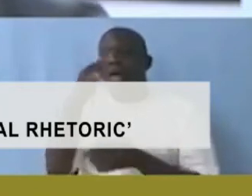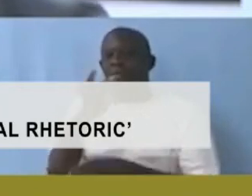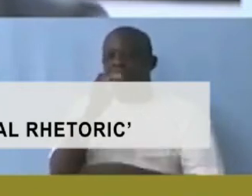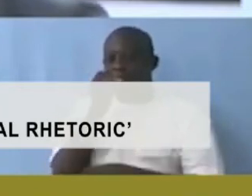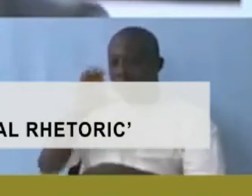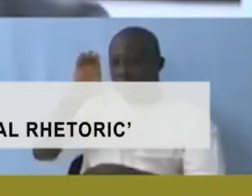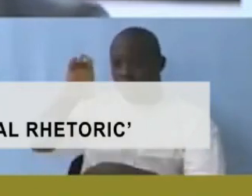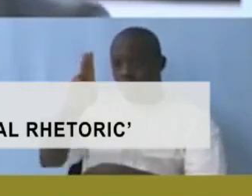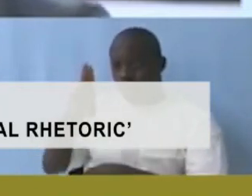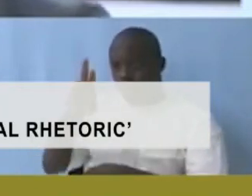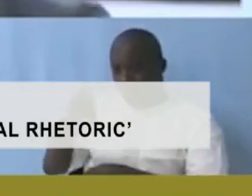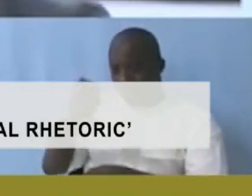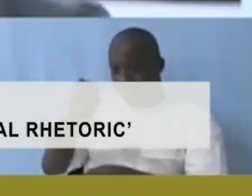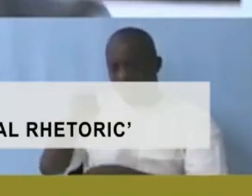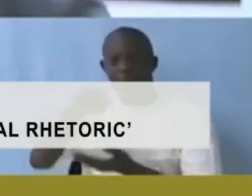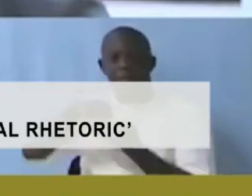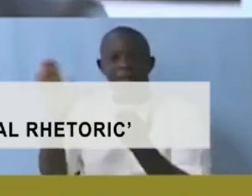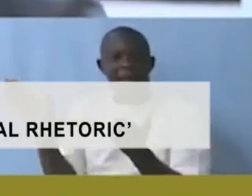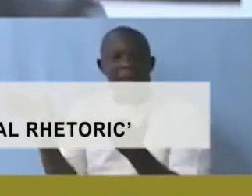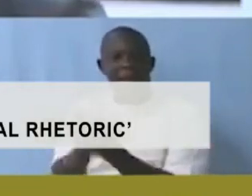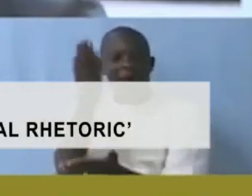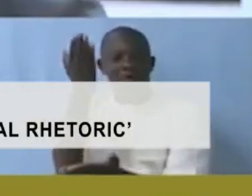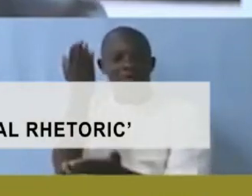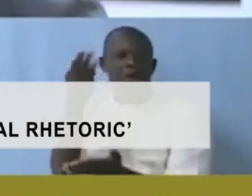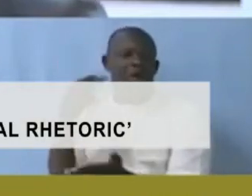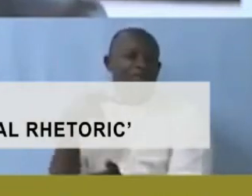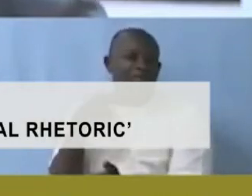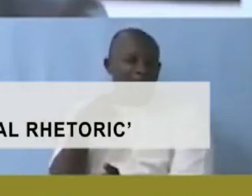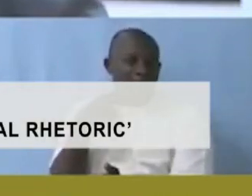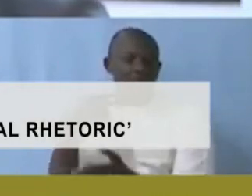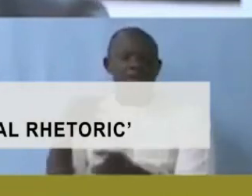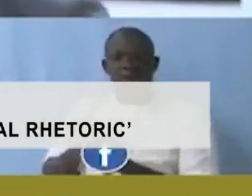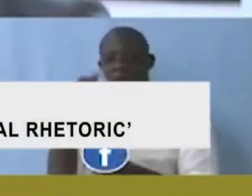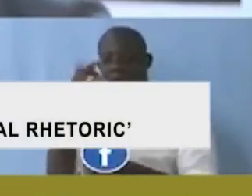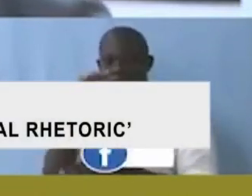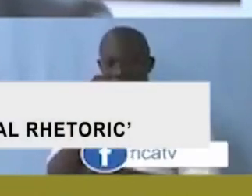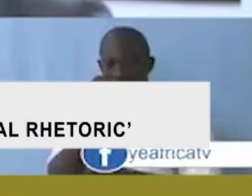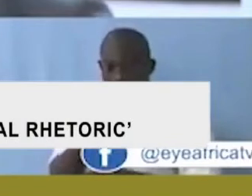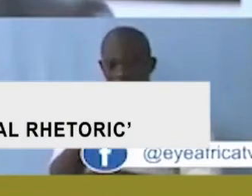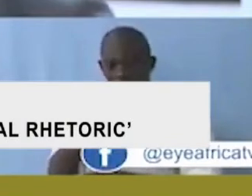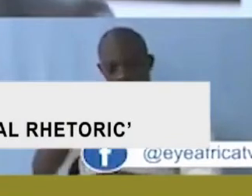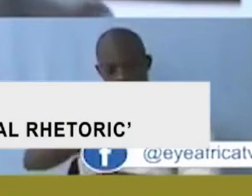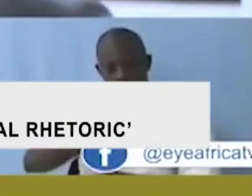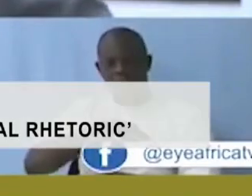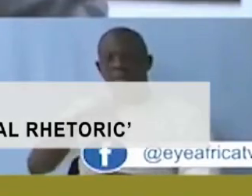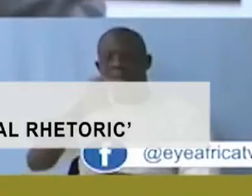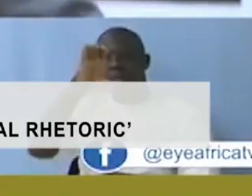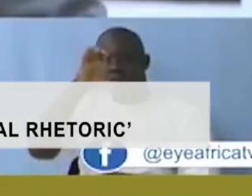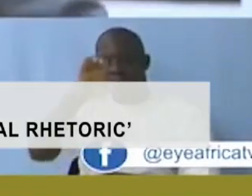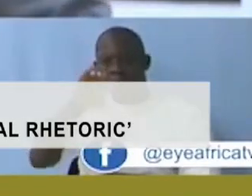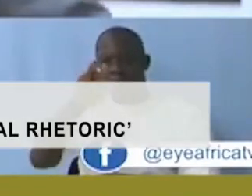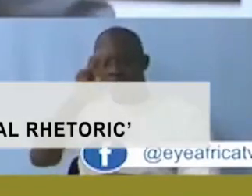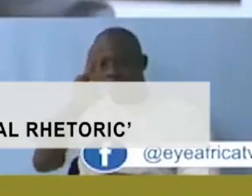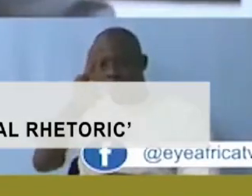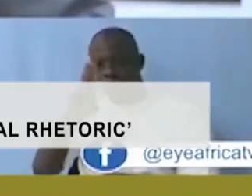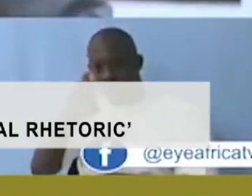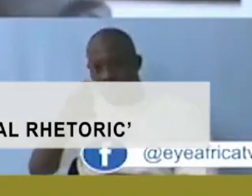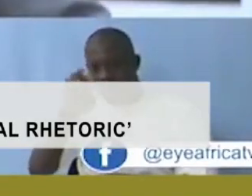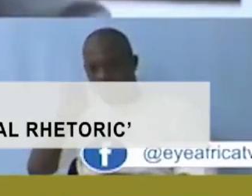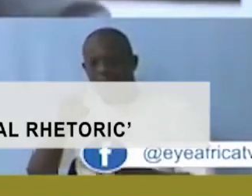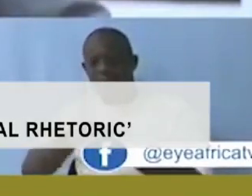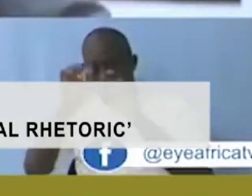cure means eliminating the virus. That's what cure is. If you want to cure, you have to get to